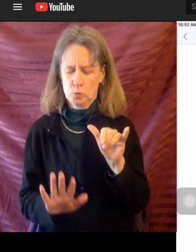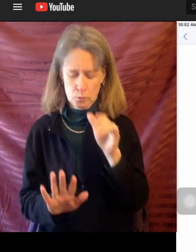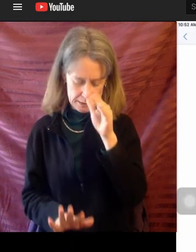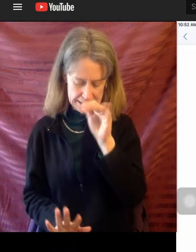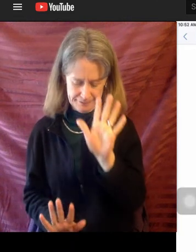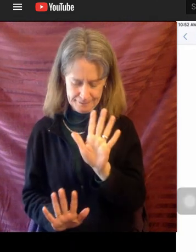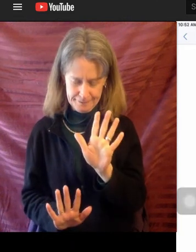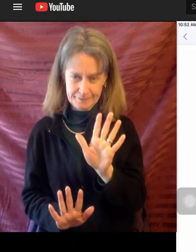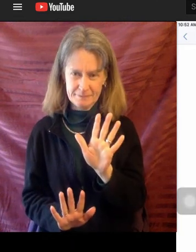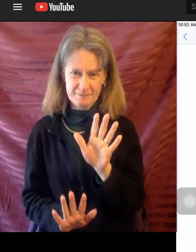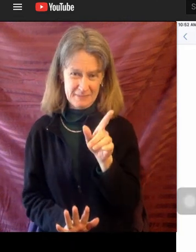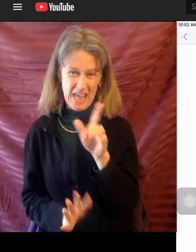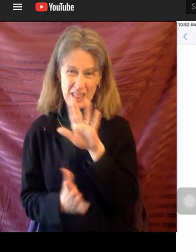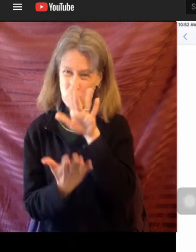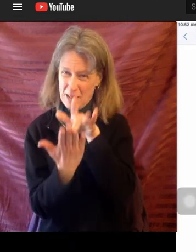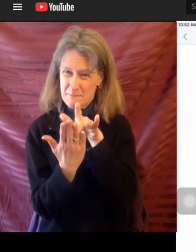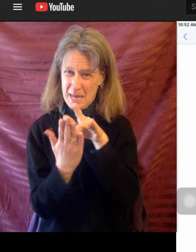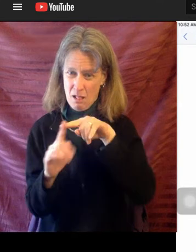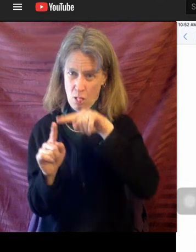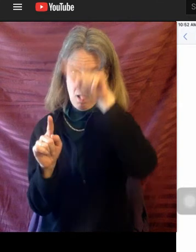should go right down the middle.